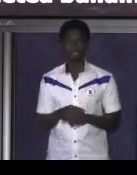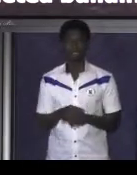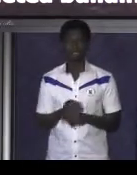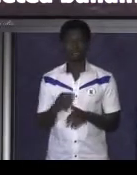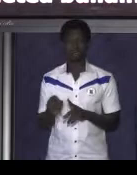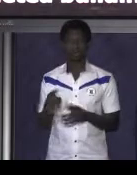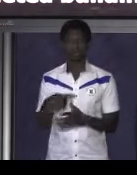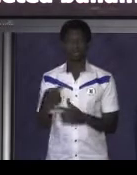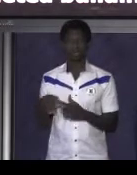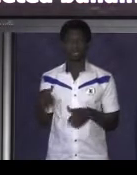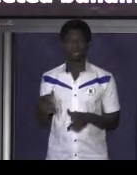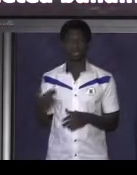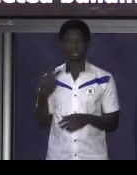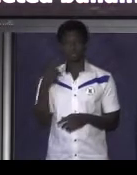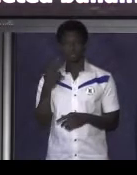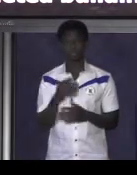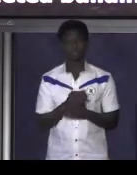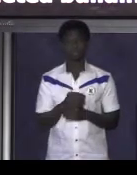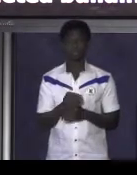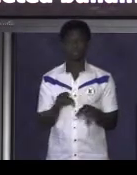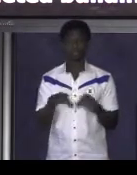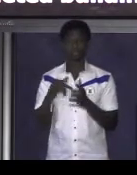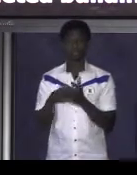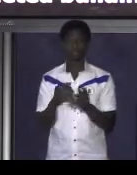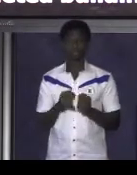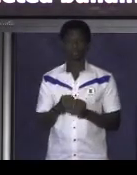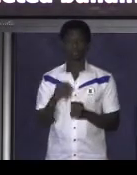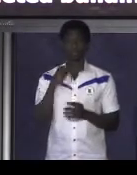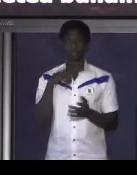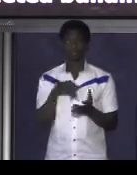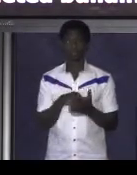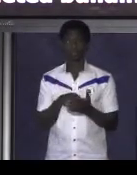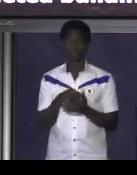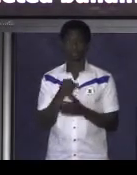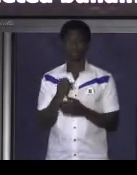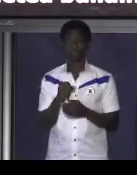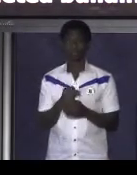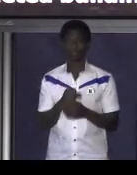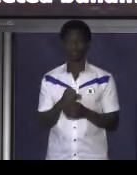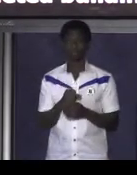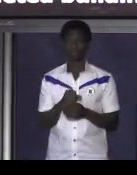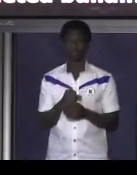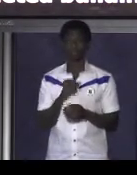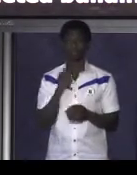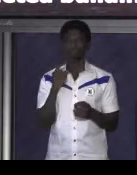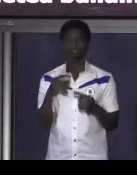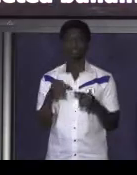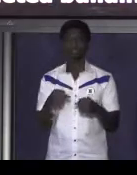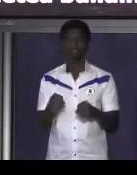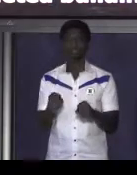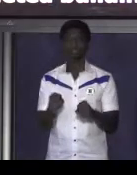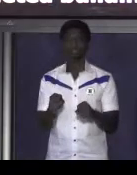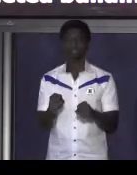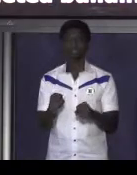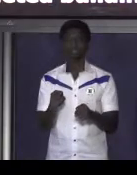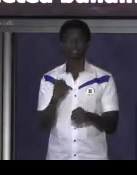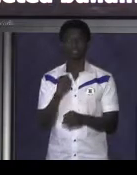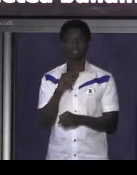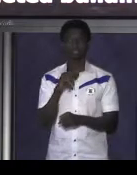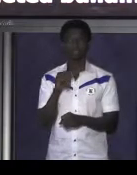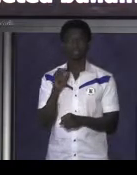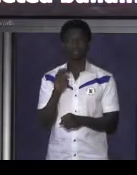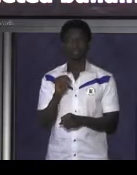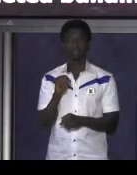But then let's do it together. Is it lunatic is to street, to